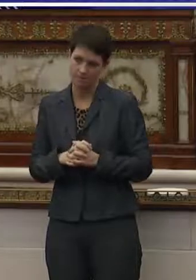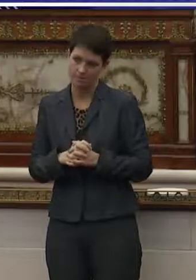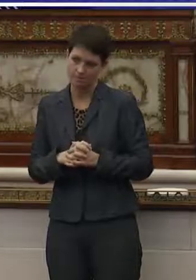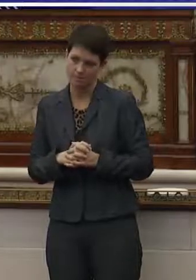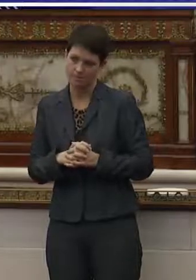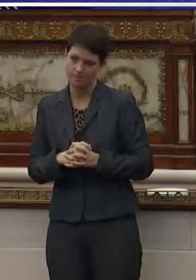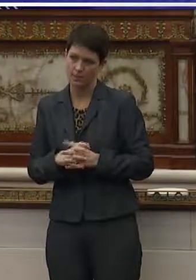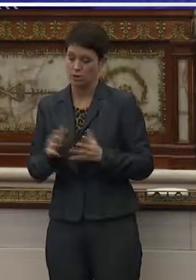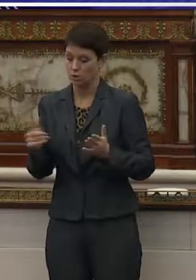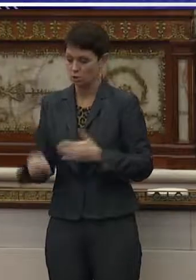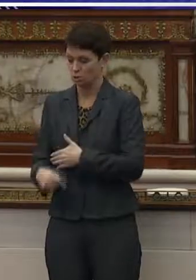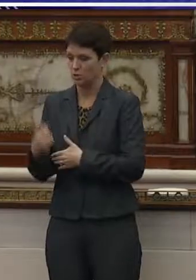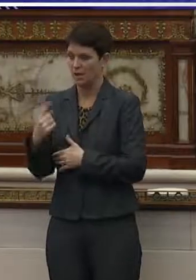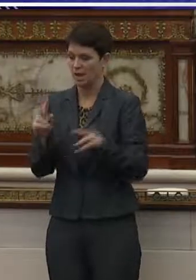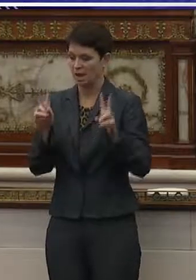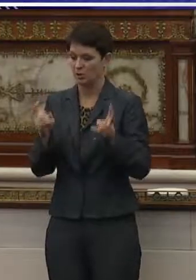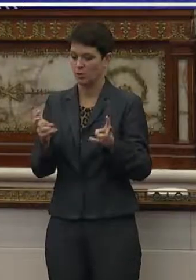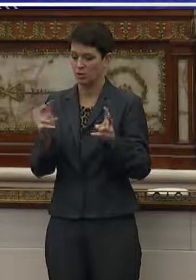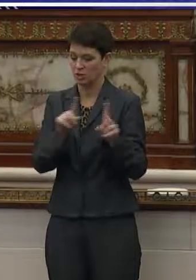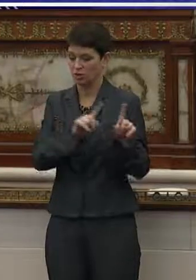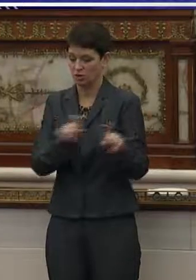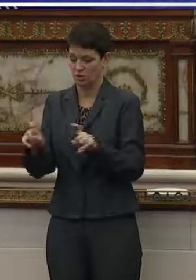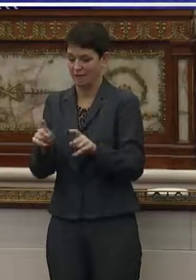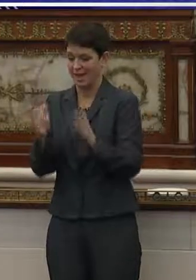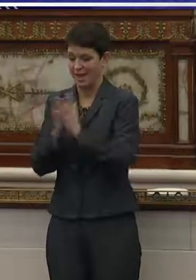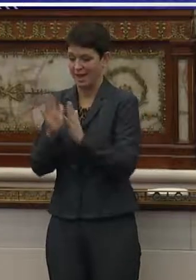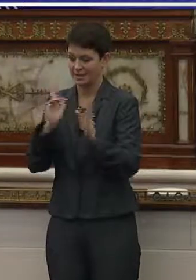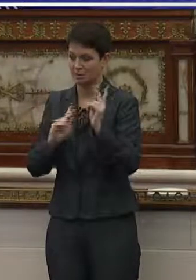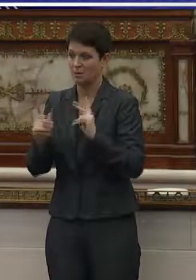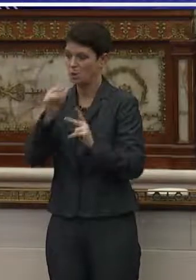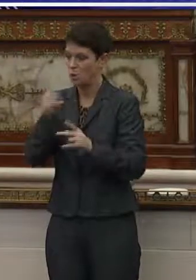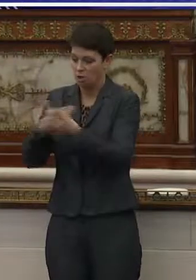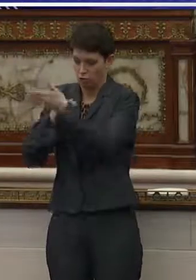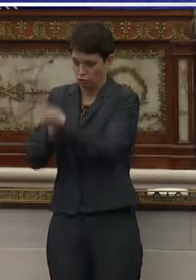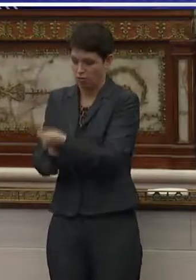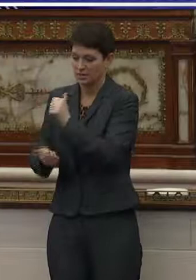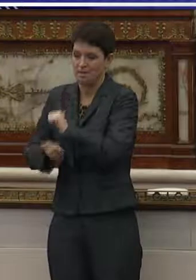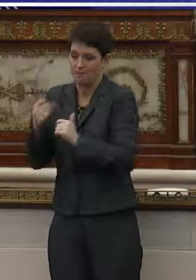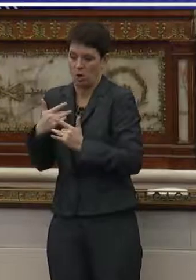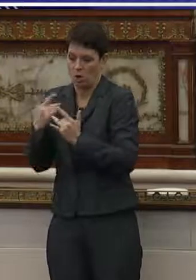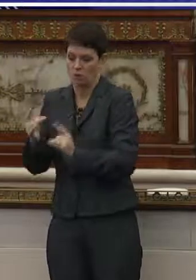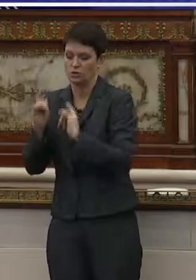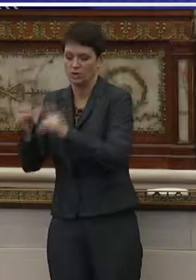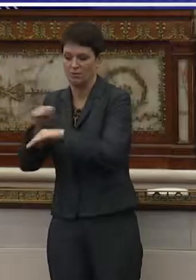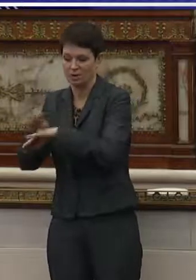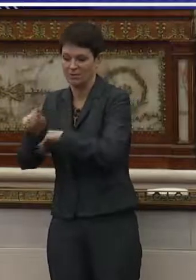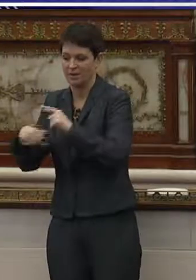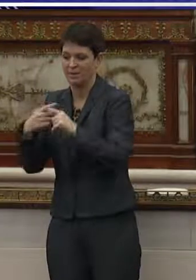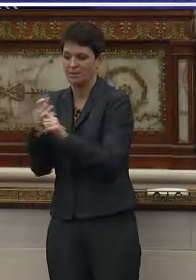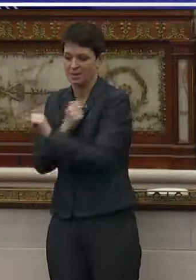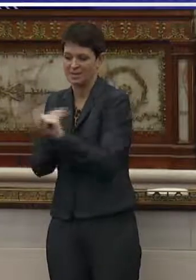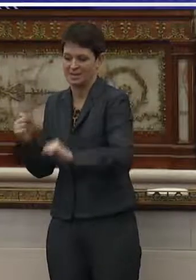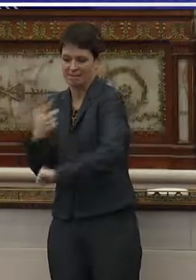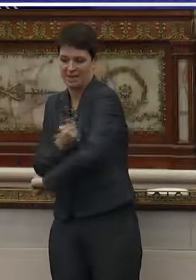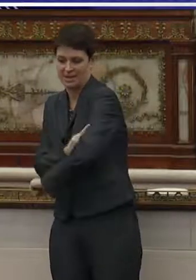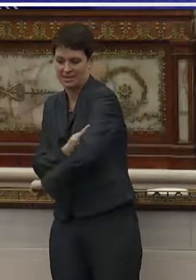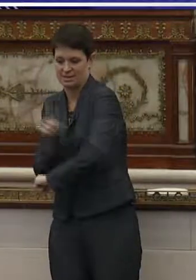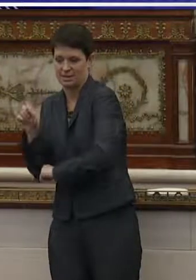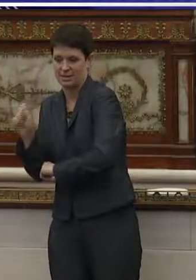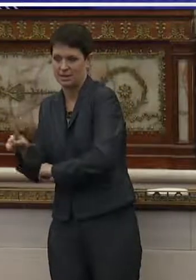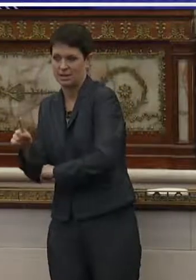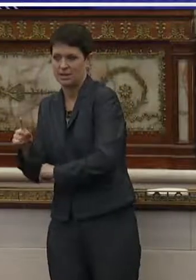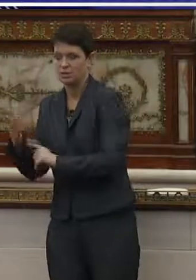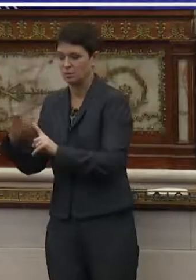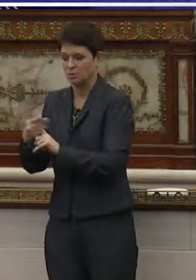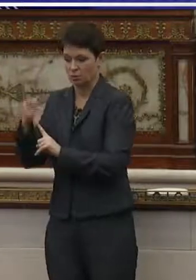I earlier today quoted a survey that we saw that asked people who do you trust the most to give you advice about the safety of the vaccine that might persuade you